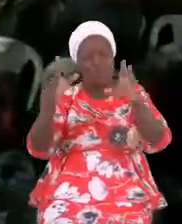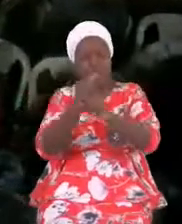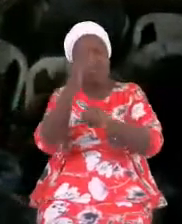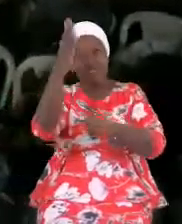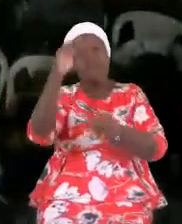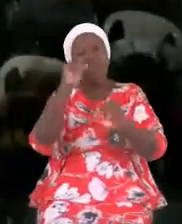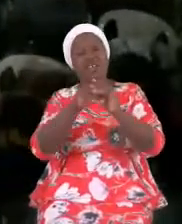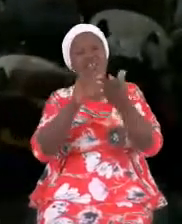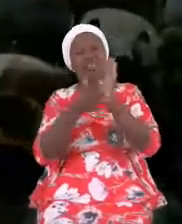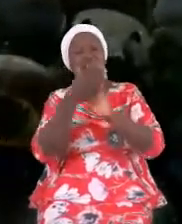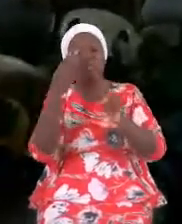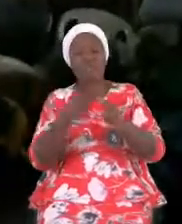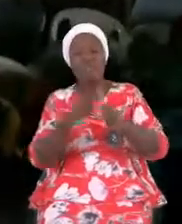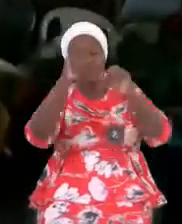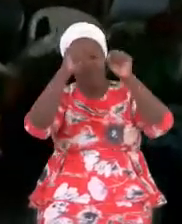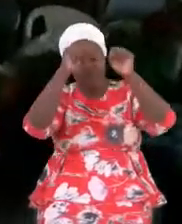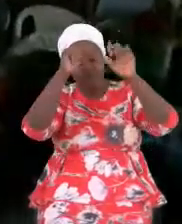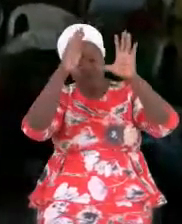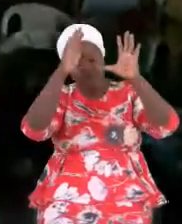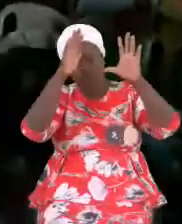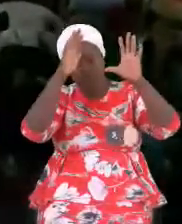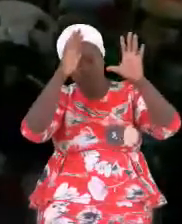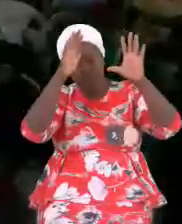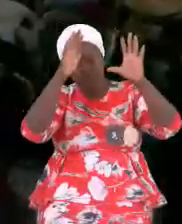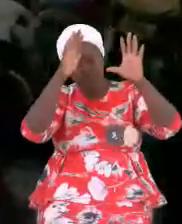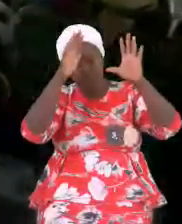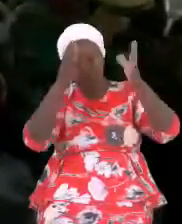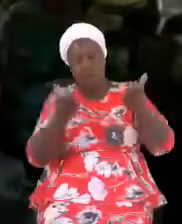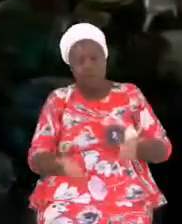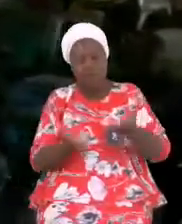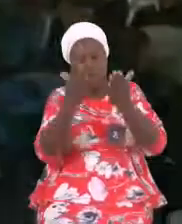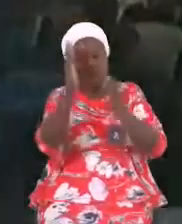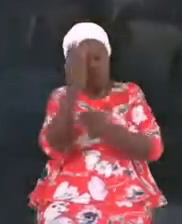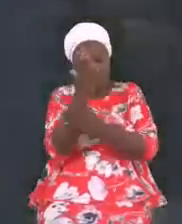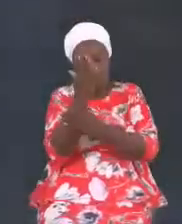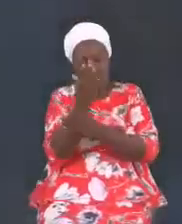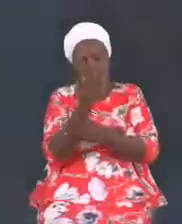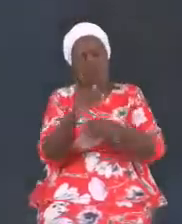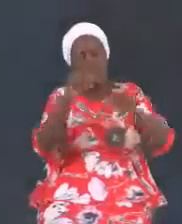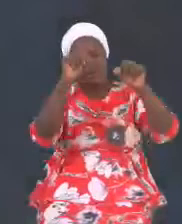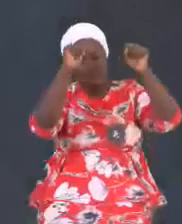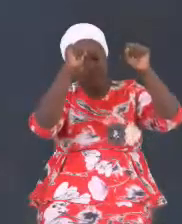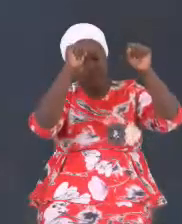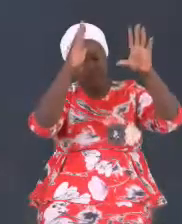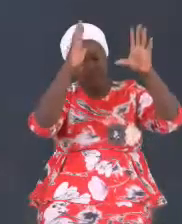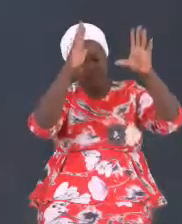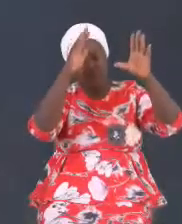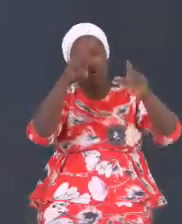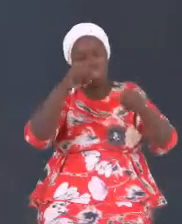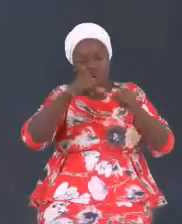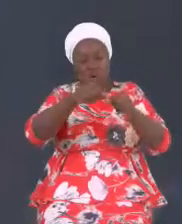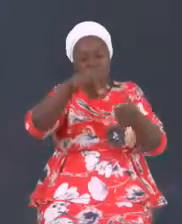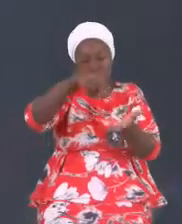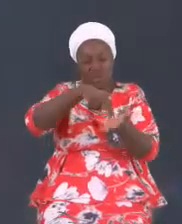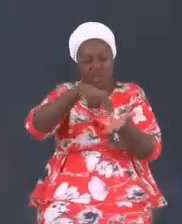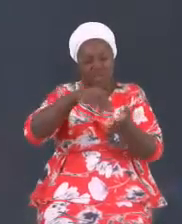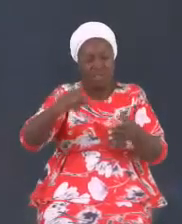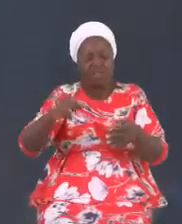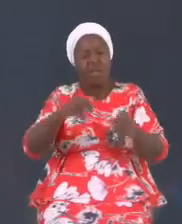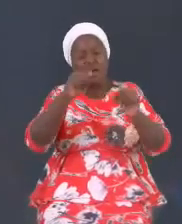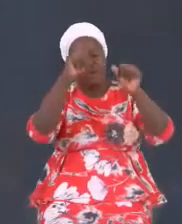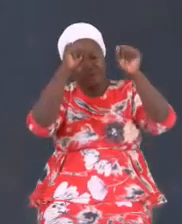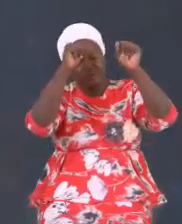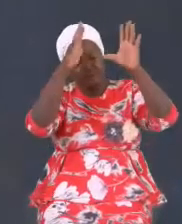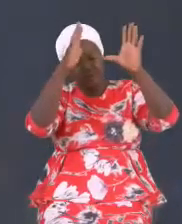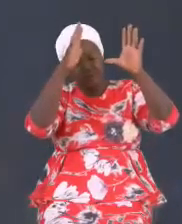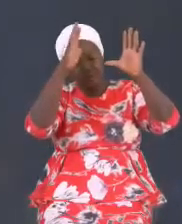name. Father, raise up your hand. Father, keep on standing up. Father, we come to